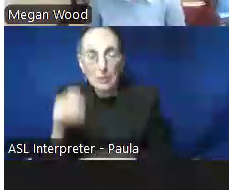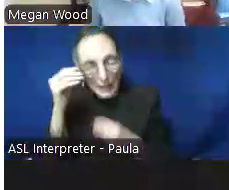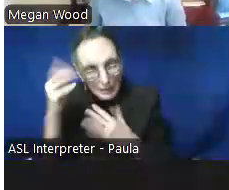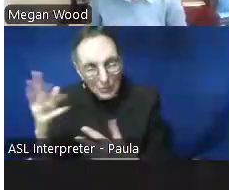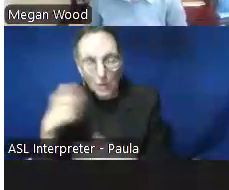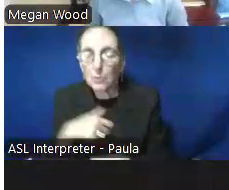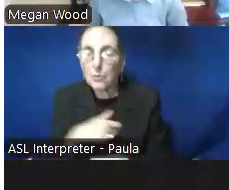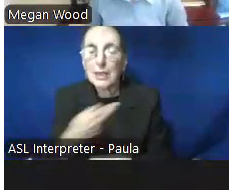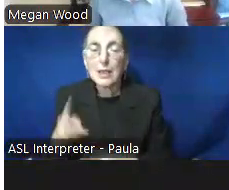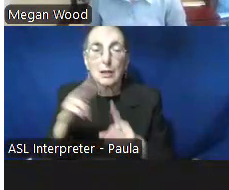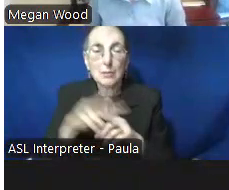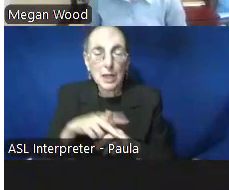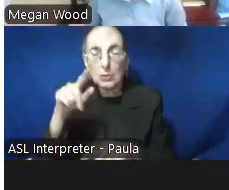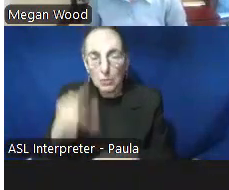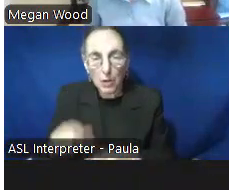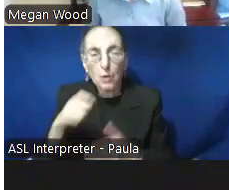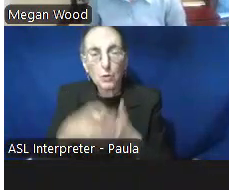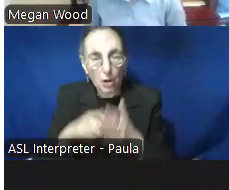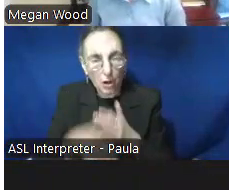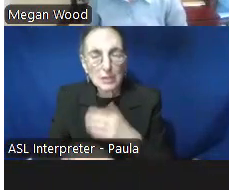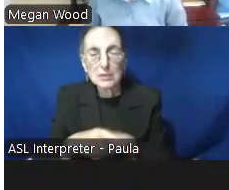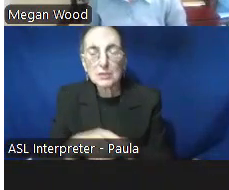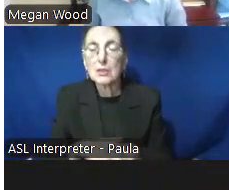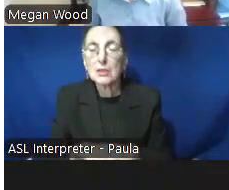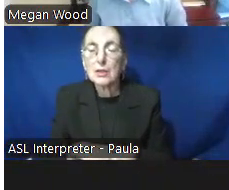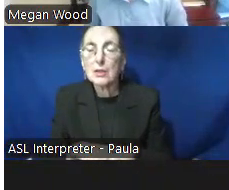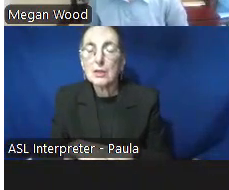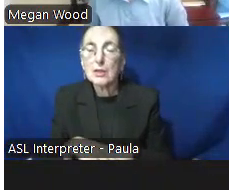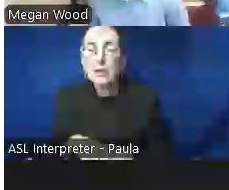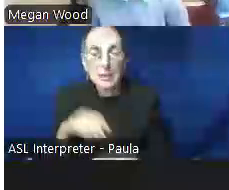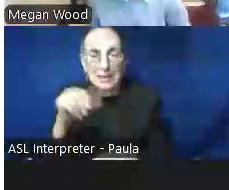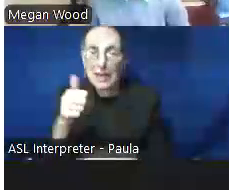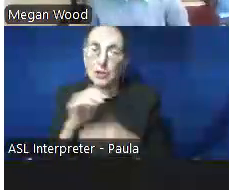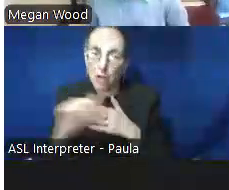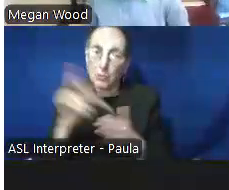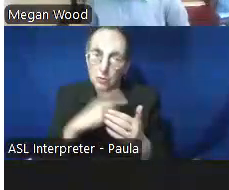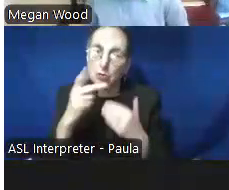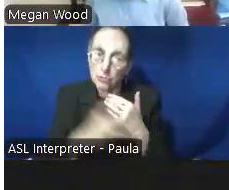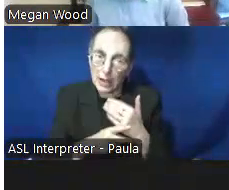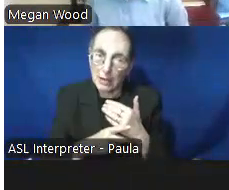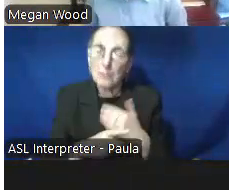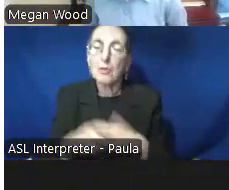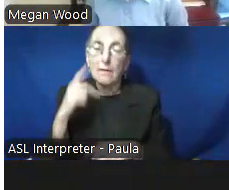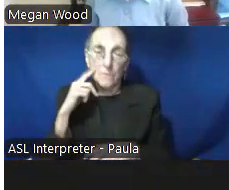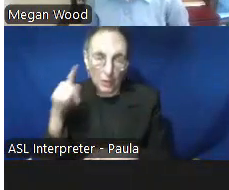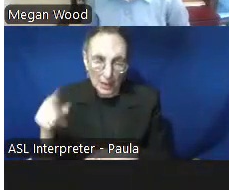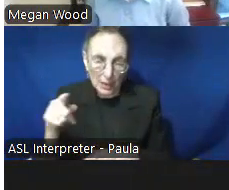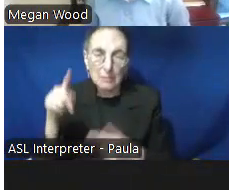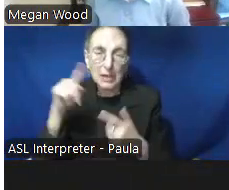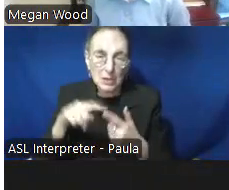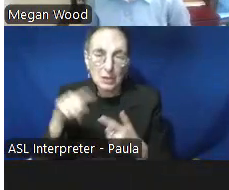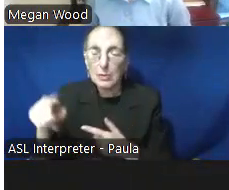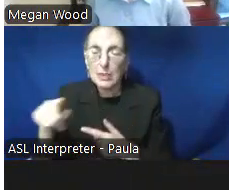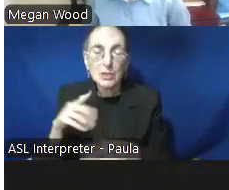phone program for him, a $10 program, until we could get his benefit fixed, or until the person